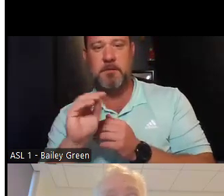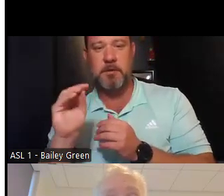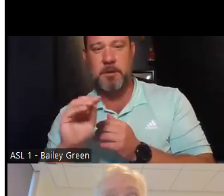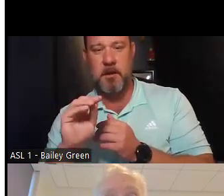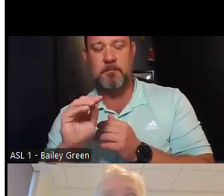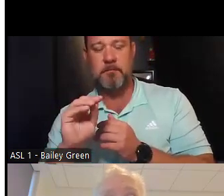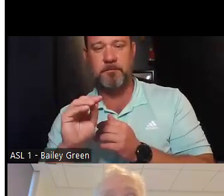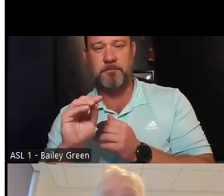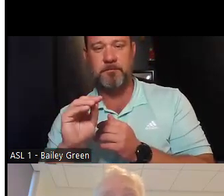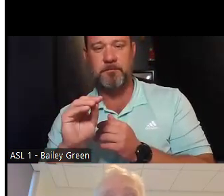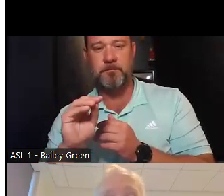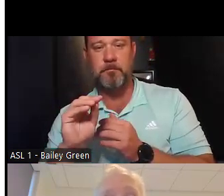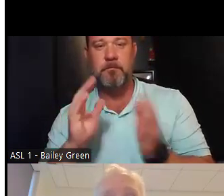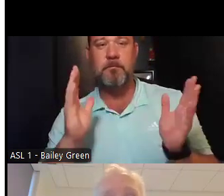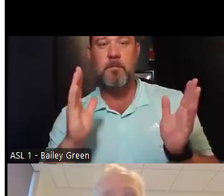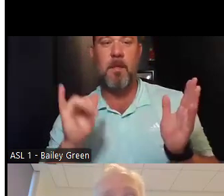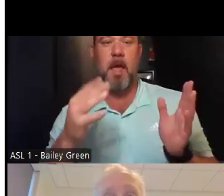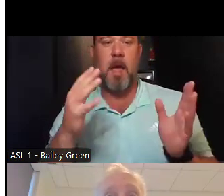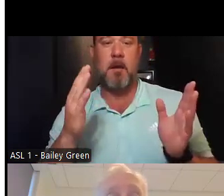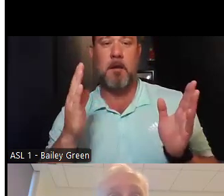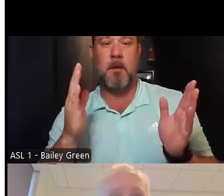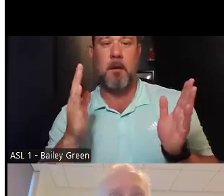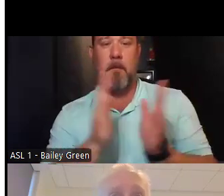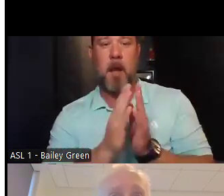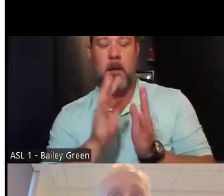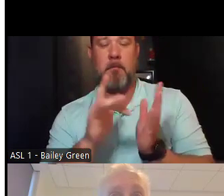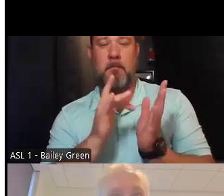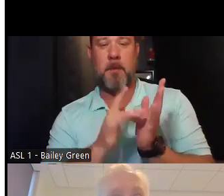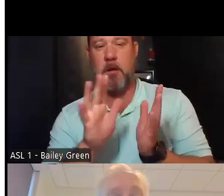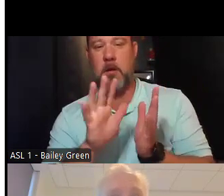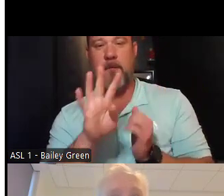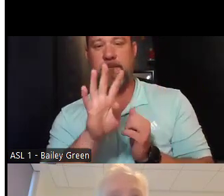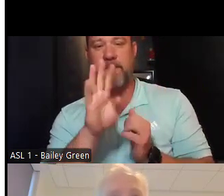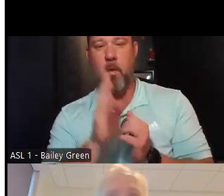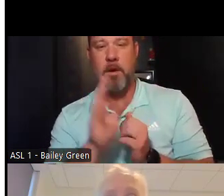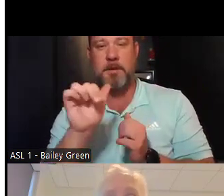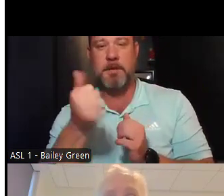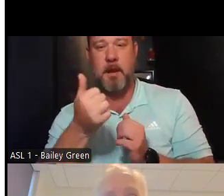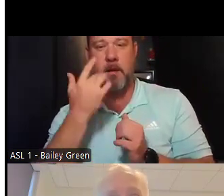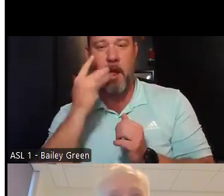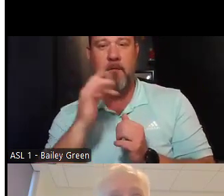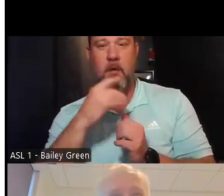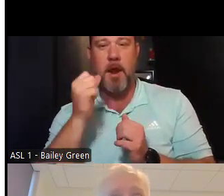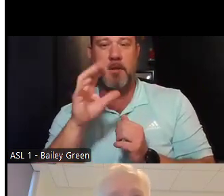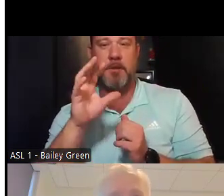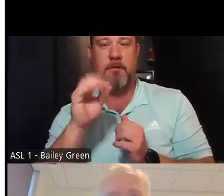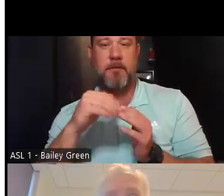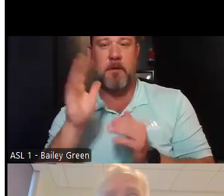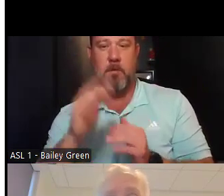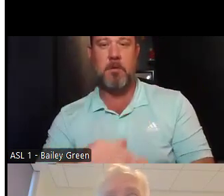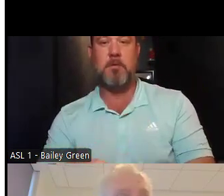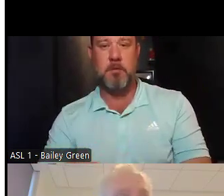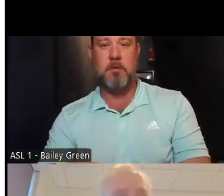older population. So that combined middle group accounts for about 4 in 10 Californians ages 50 and